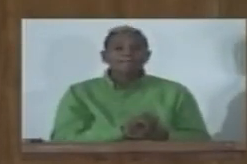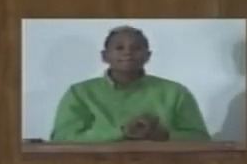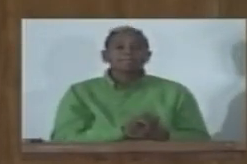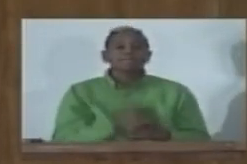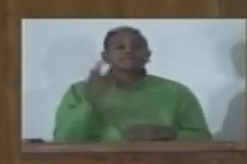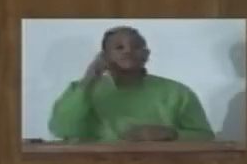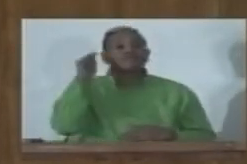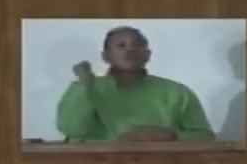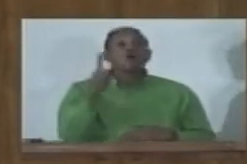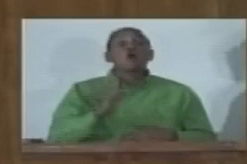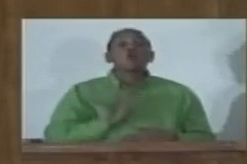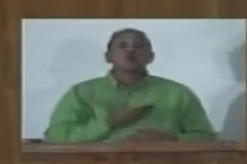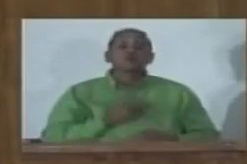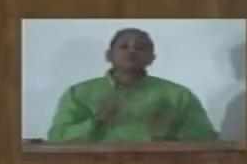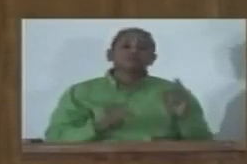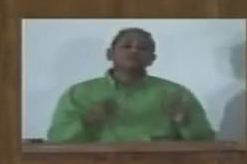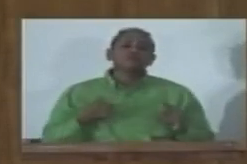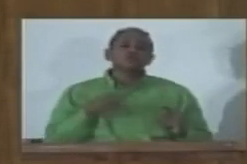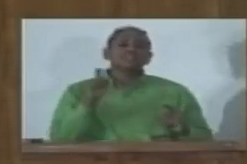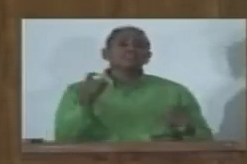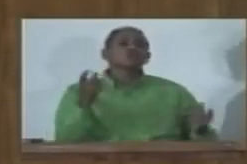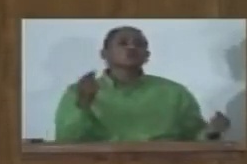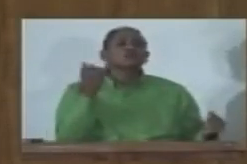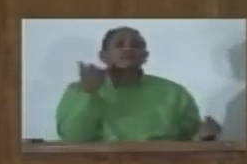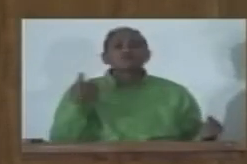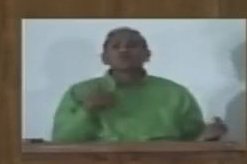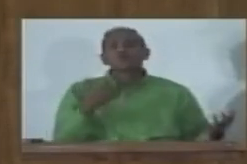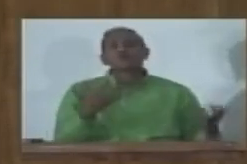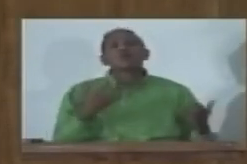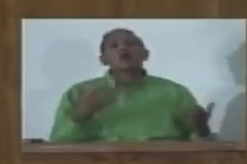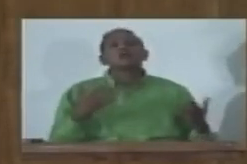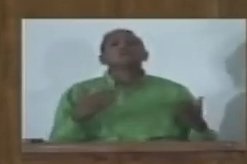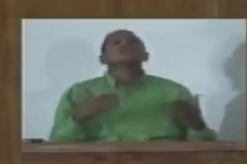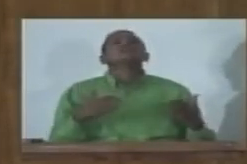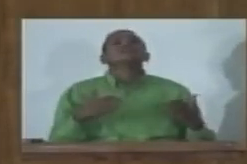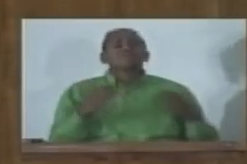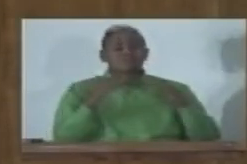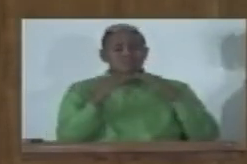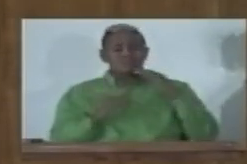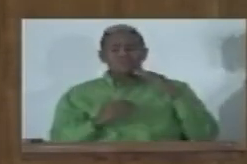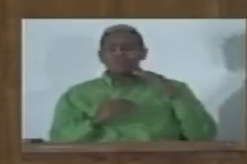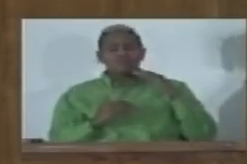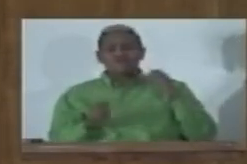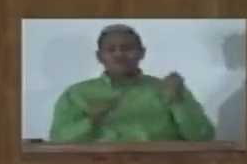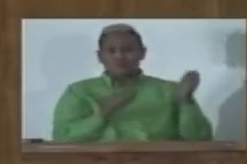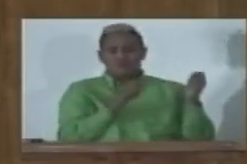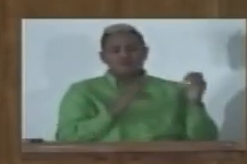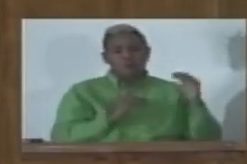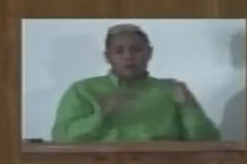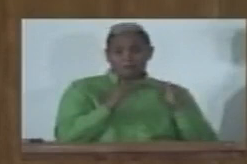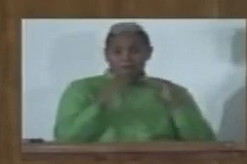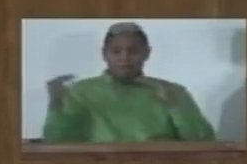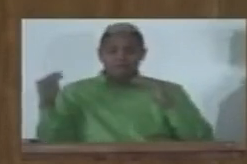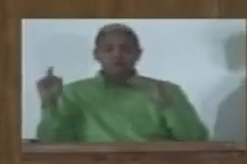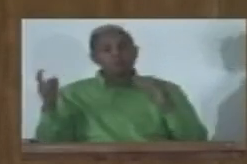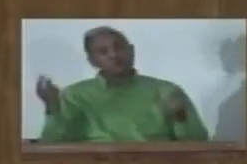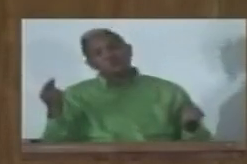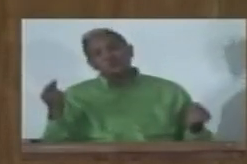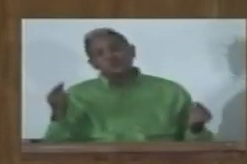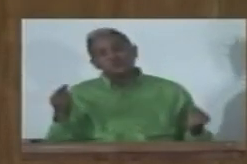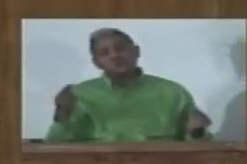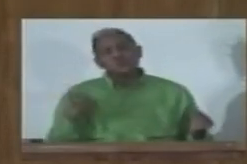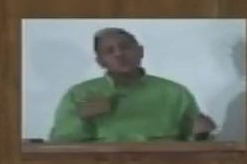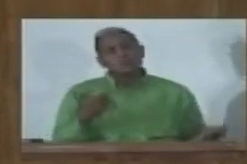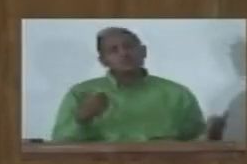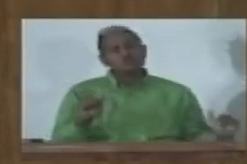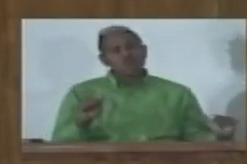for all our people. We need to do this if we want to break the back of inequalities in our society. We must do this as we seek